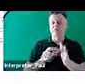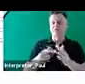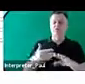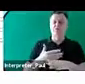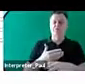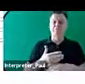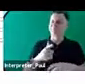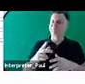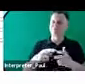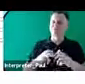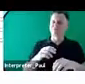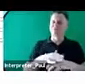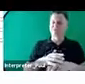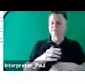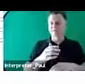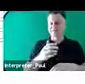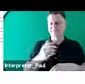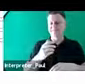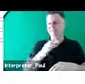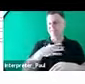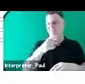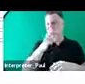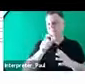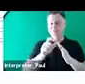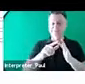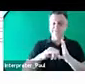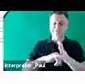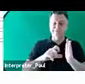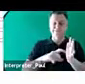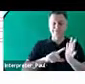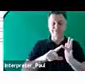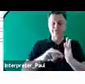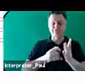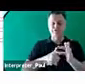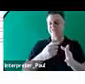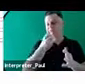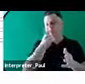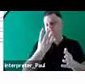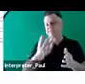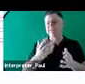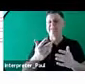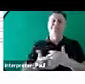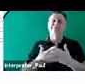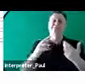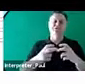this whole issue of disclosure, and I don't like that term, I'm going to come on to that, it is a massive issue.